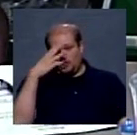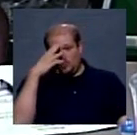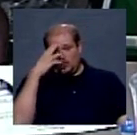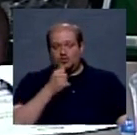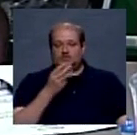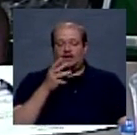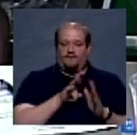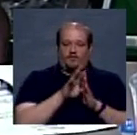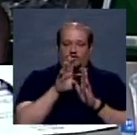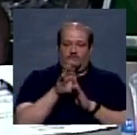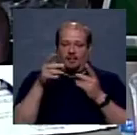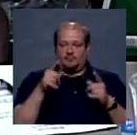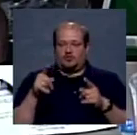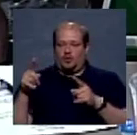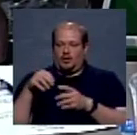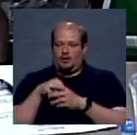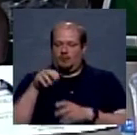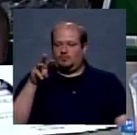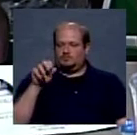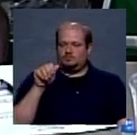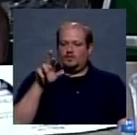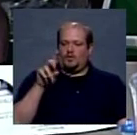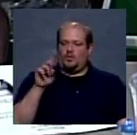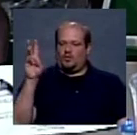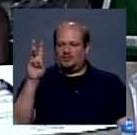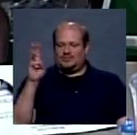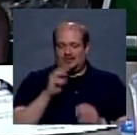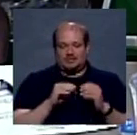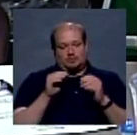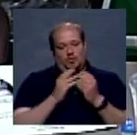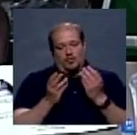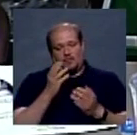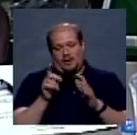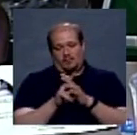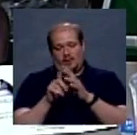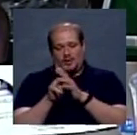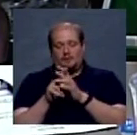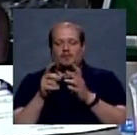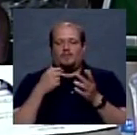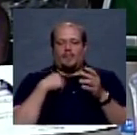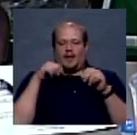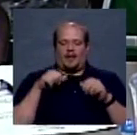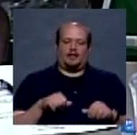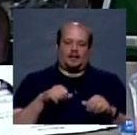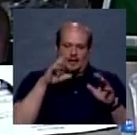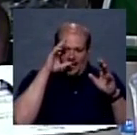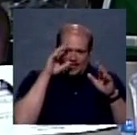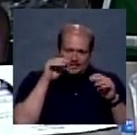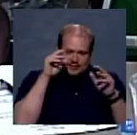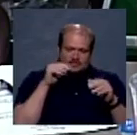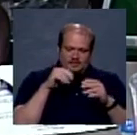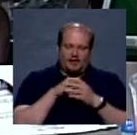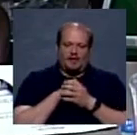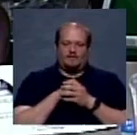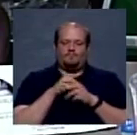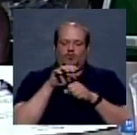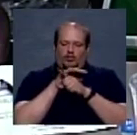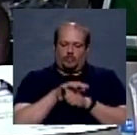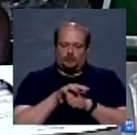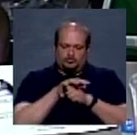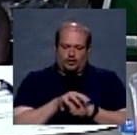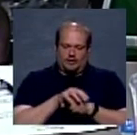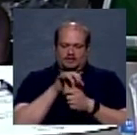several developments going on in Ward 6 and more maybe on the horizon, and I can anticipate the stress that's